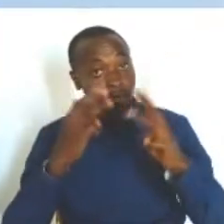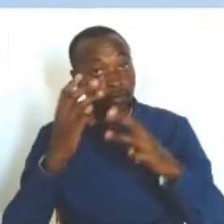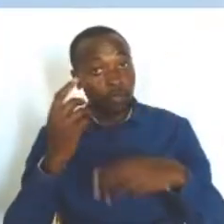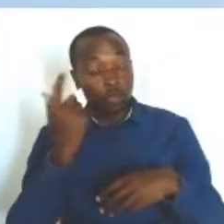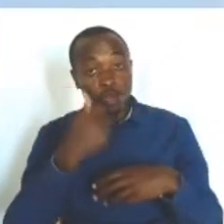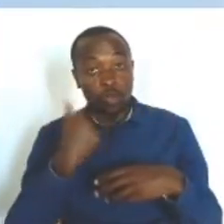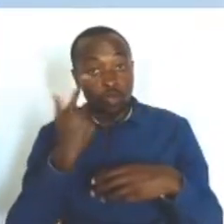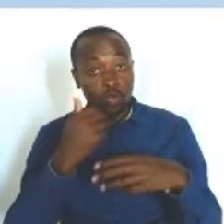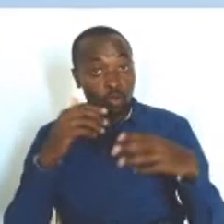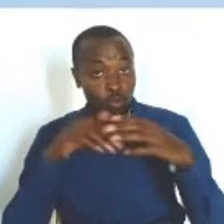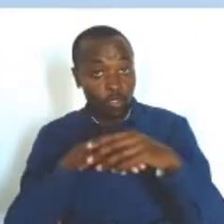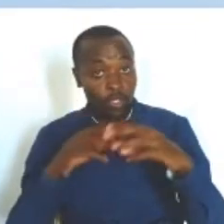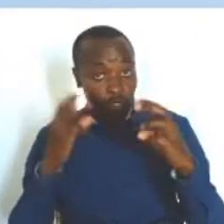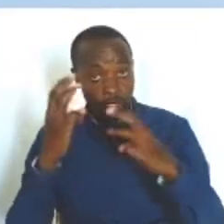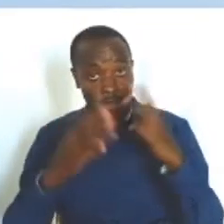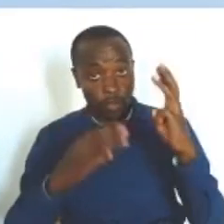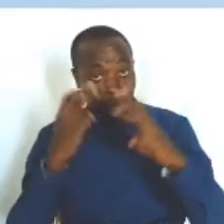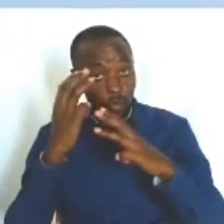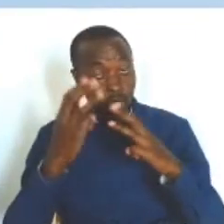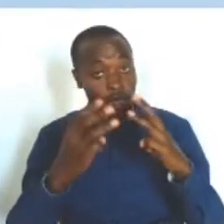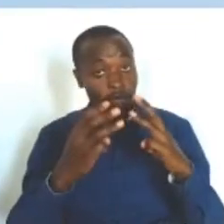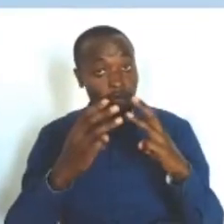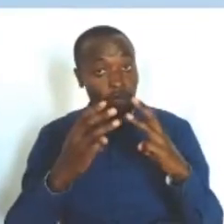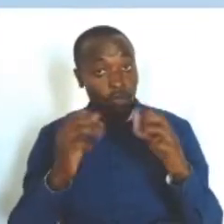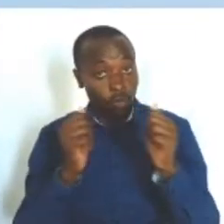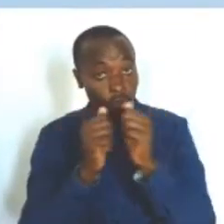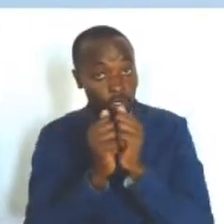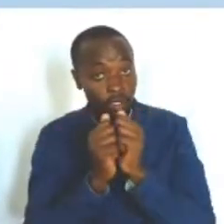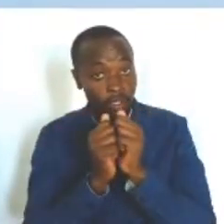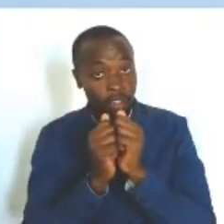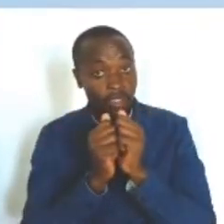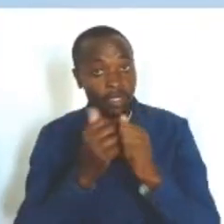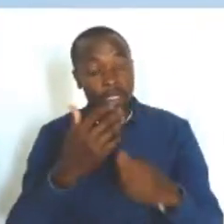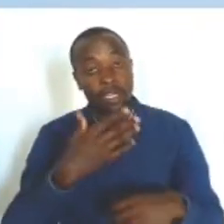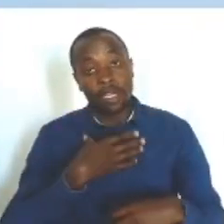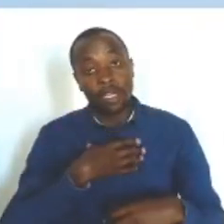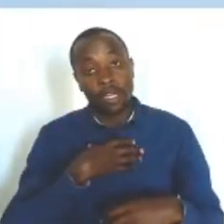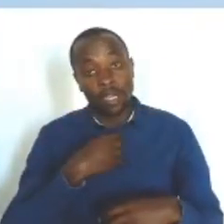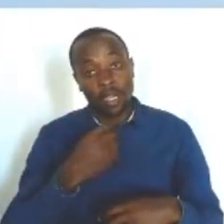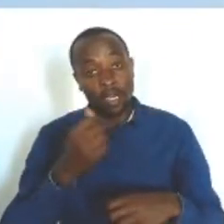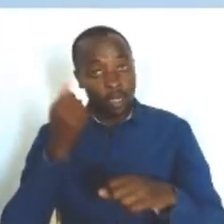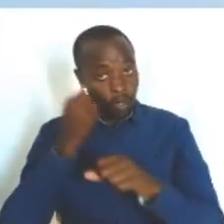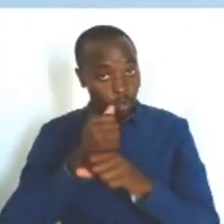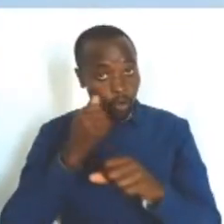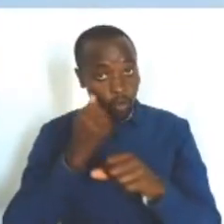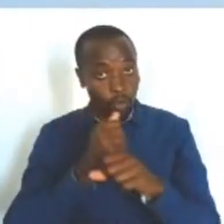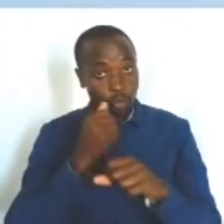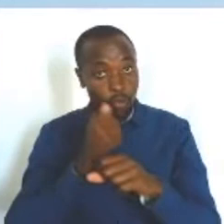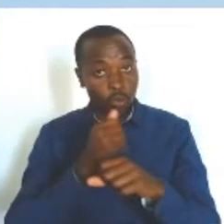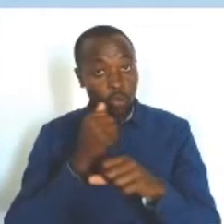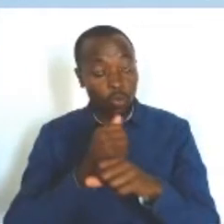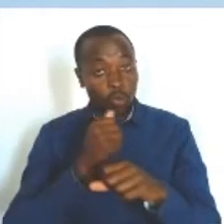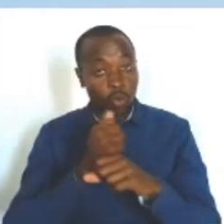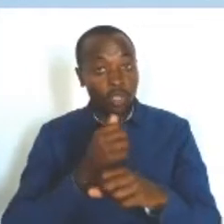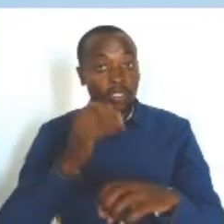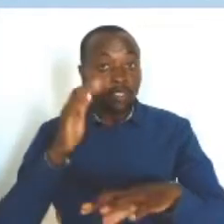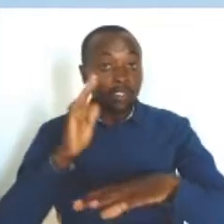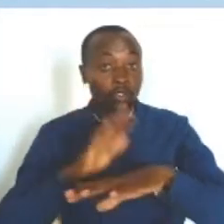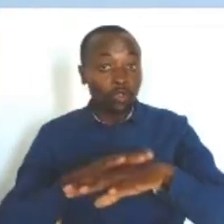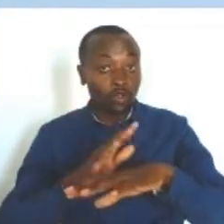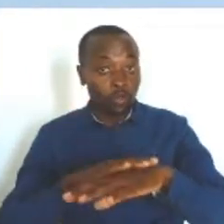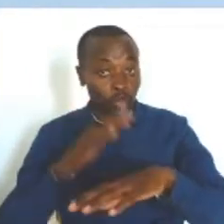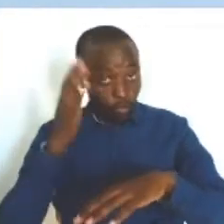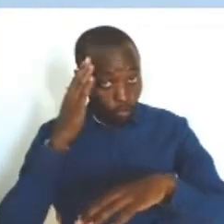engaging in this battle? And our job is clearly spelled out and cut out for